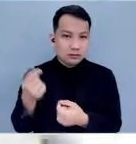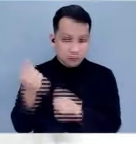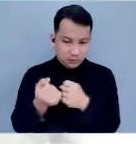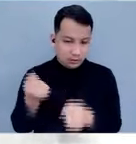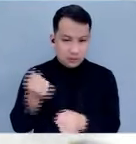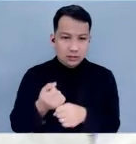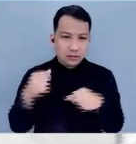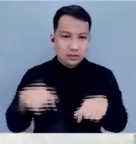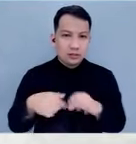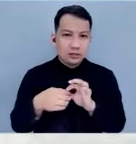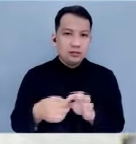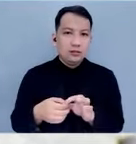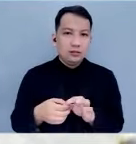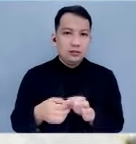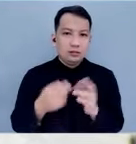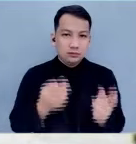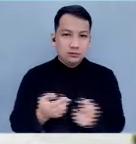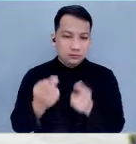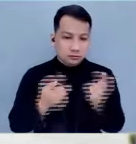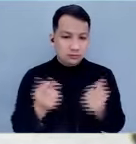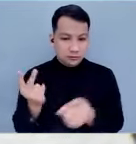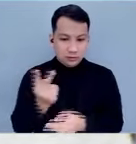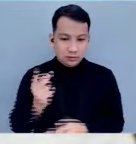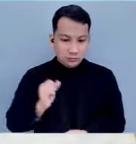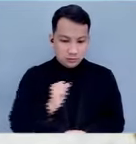filed resolution of both houses number 6